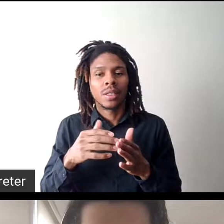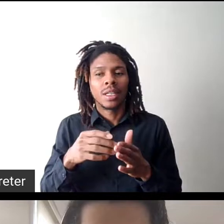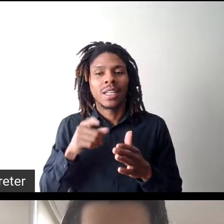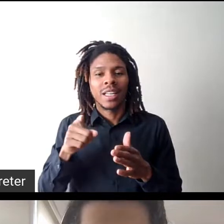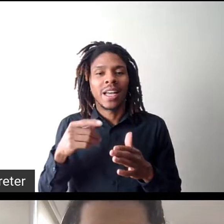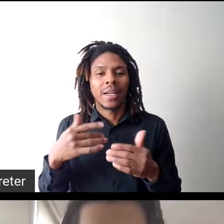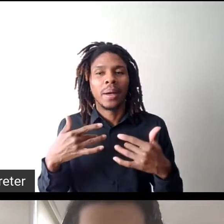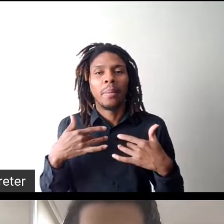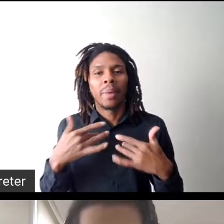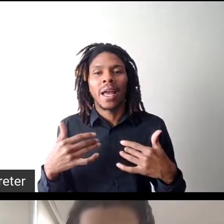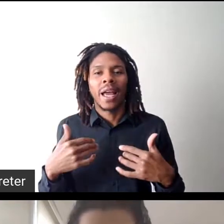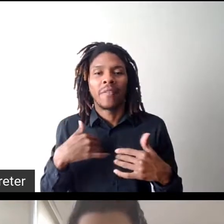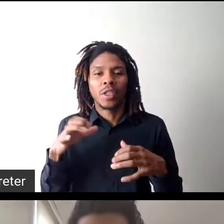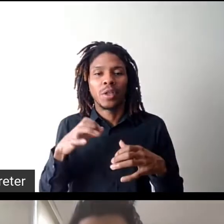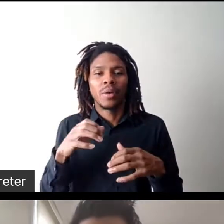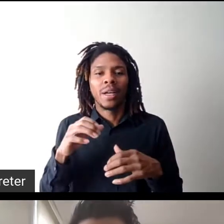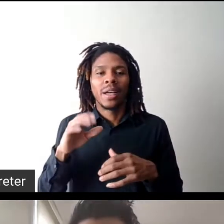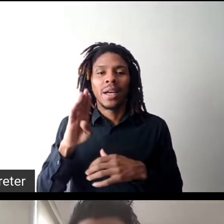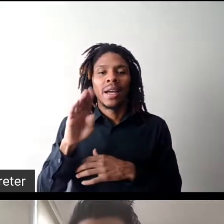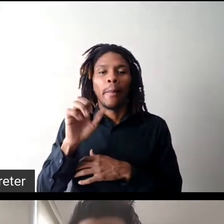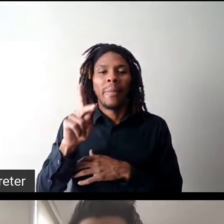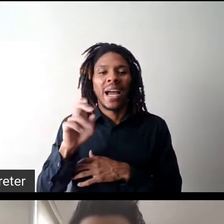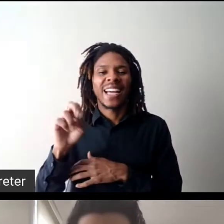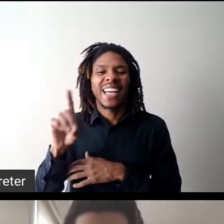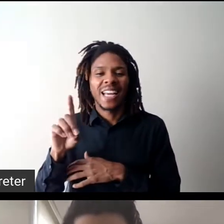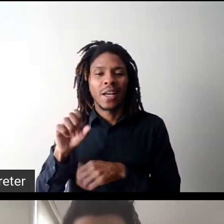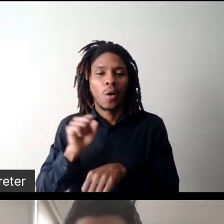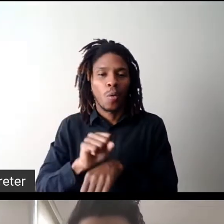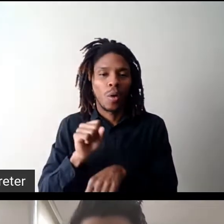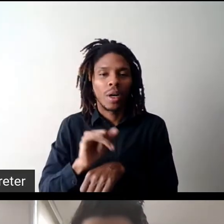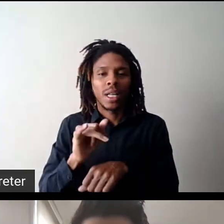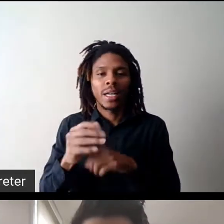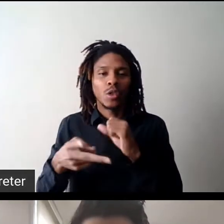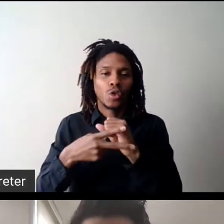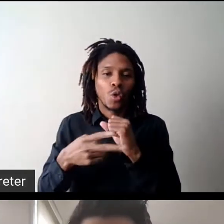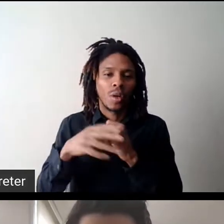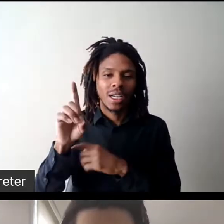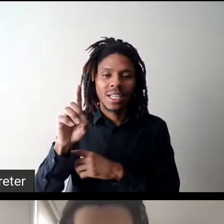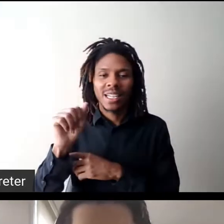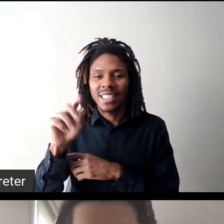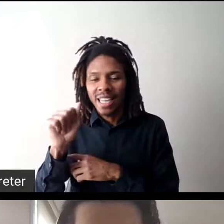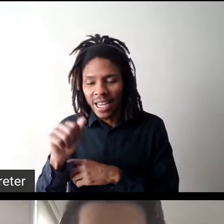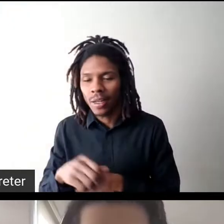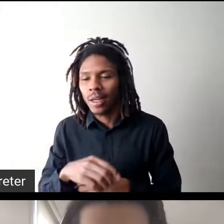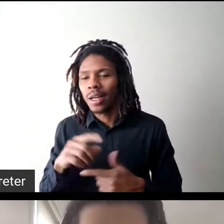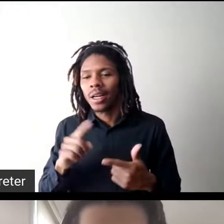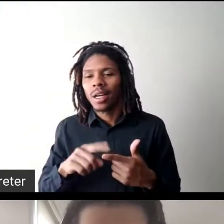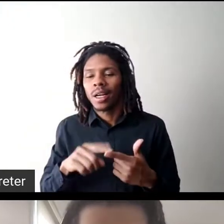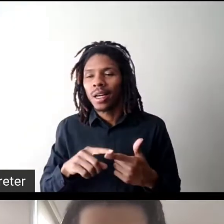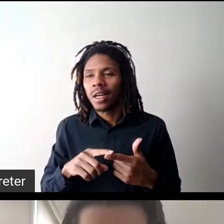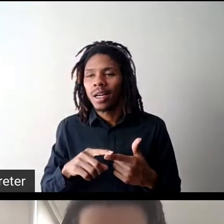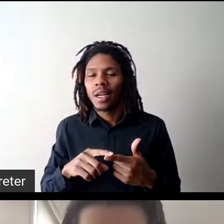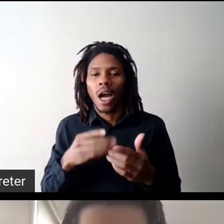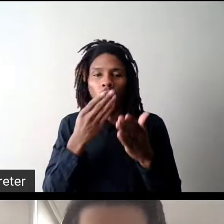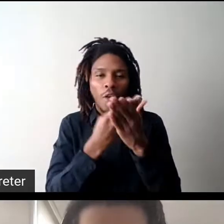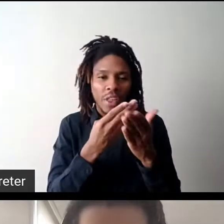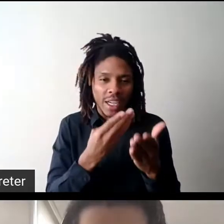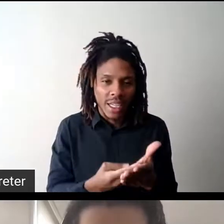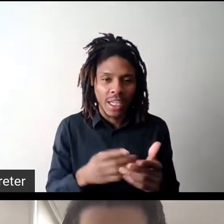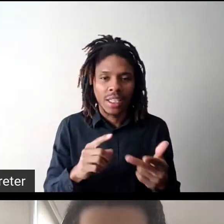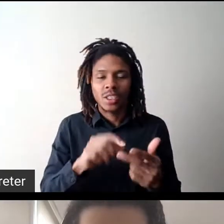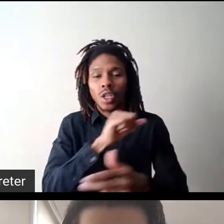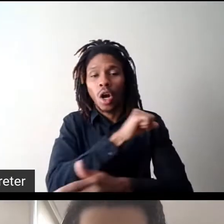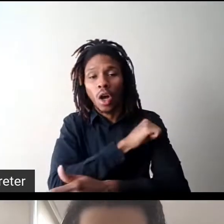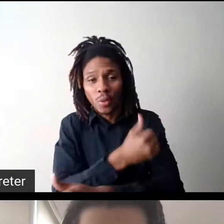backend work. So they have to set up some backend for like storing data, dealing with like authentication,